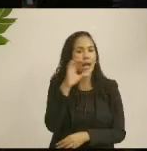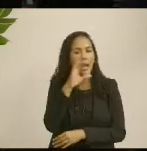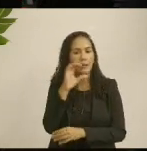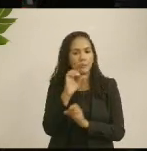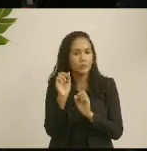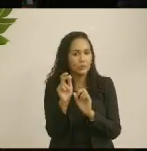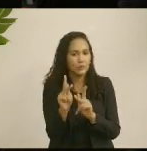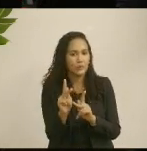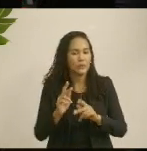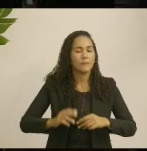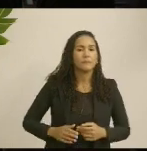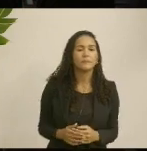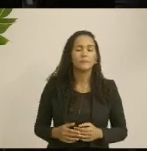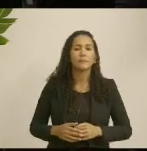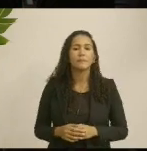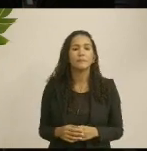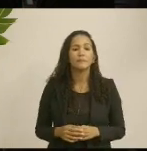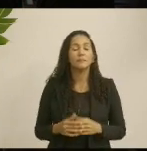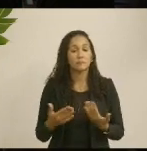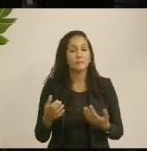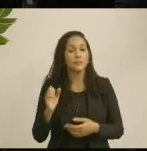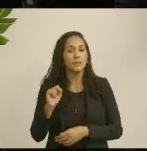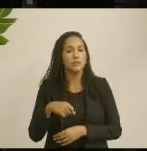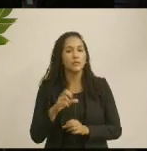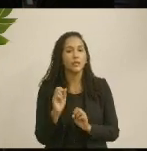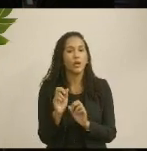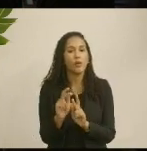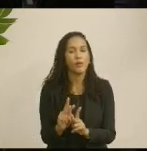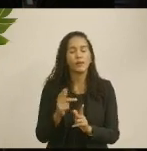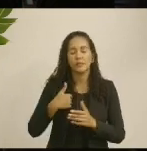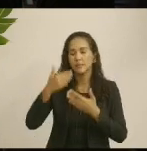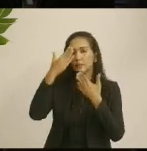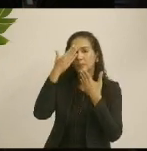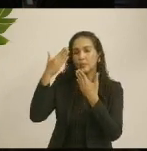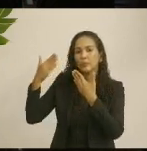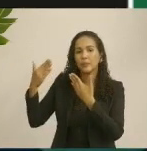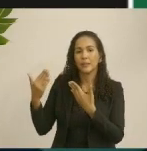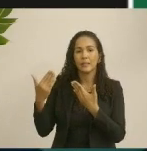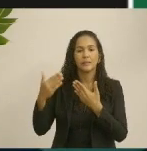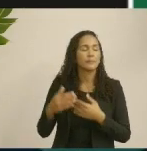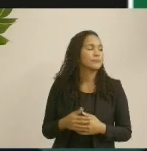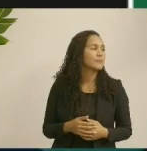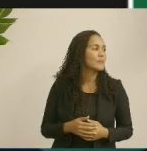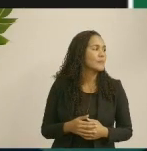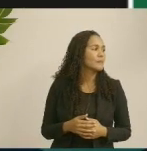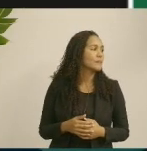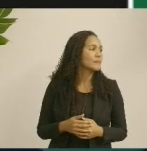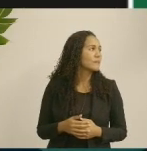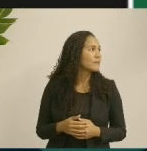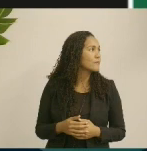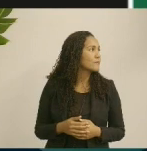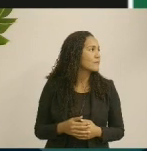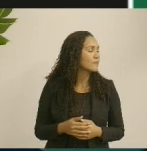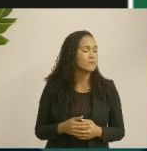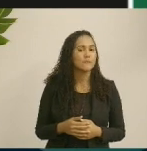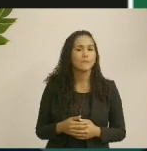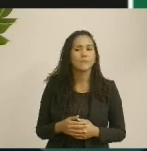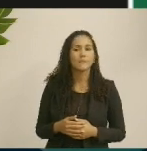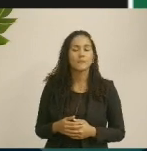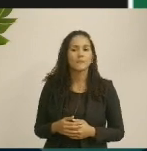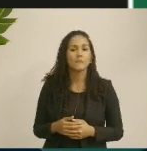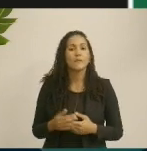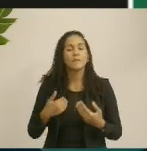Yeah, well, I'll do that. And thank you very much, Maria Elena, for your clearly expert speaking to experts.